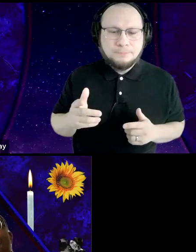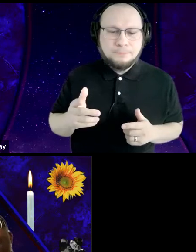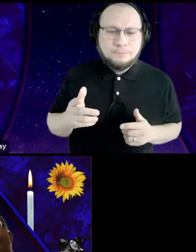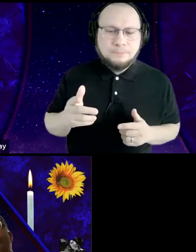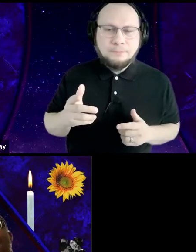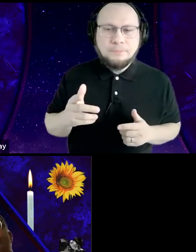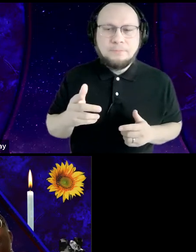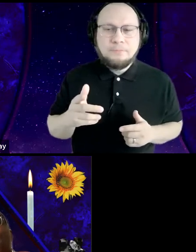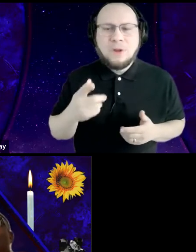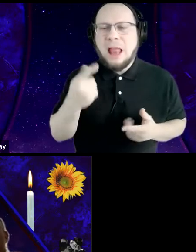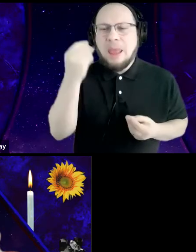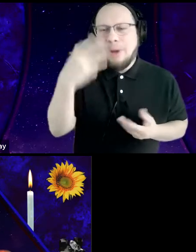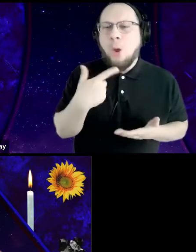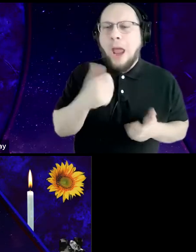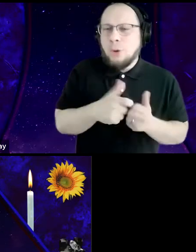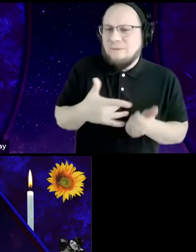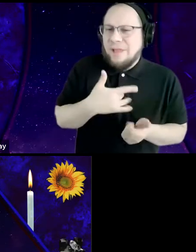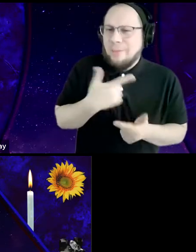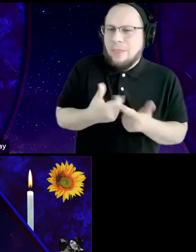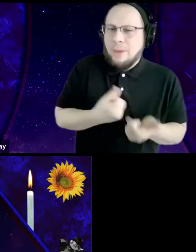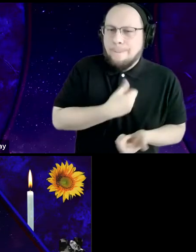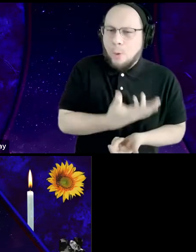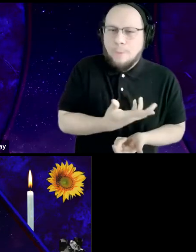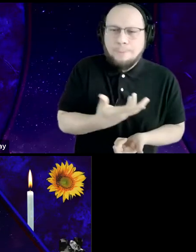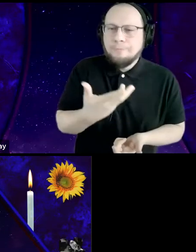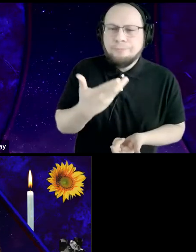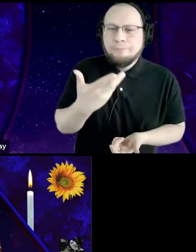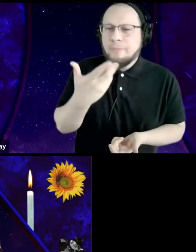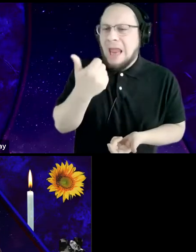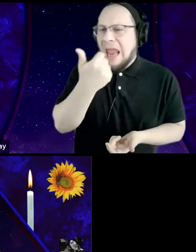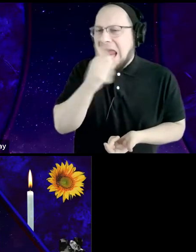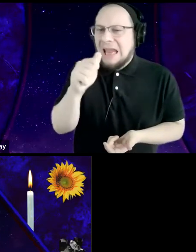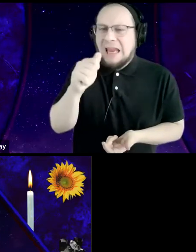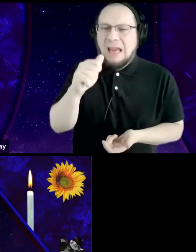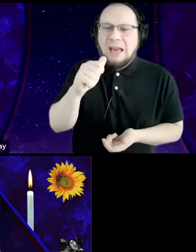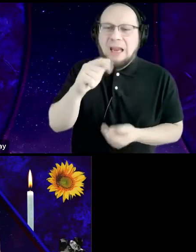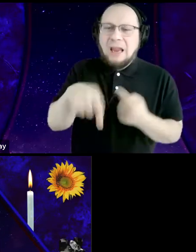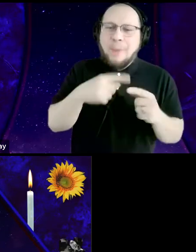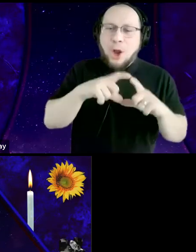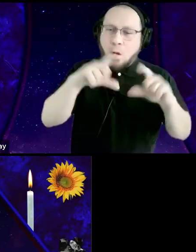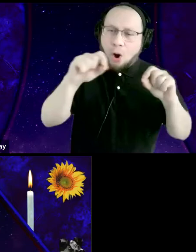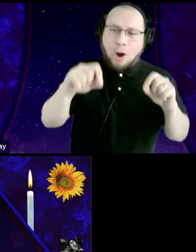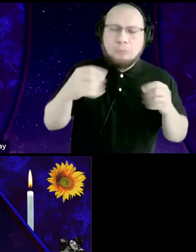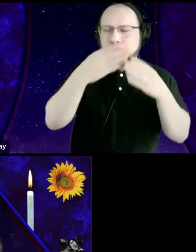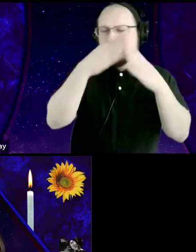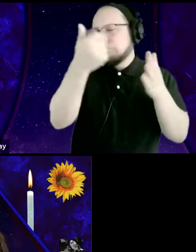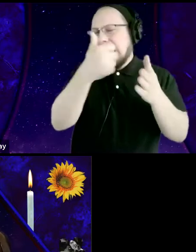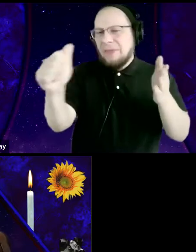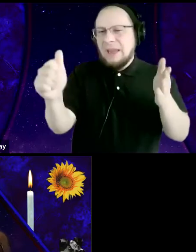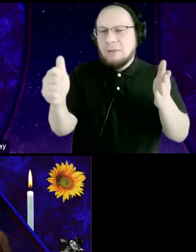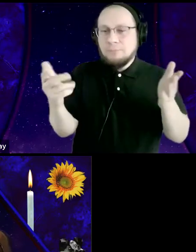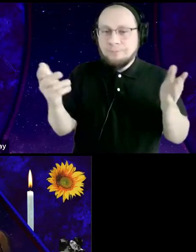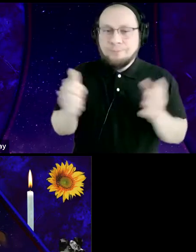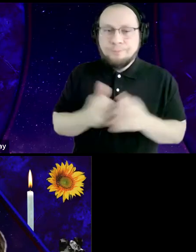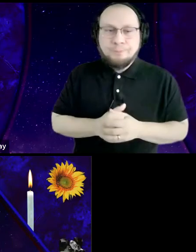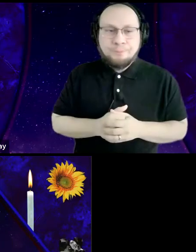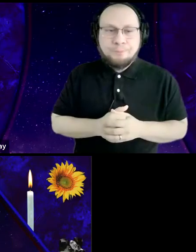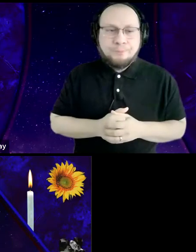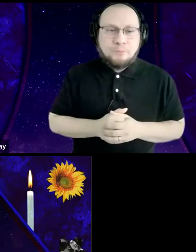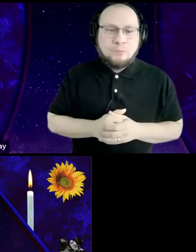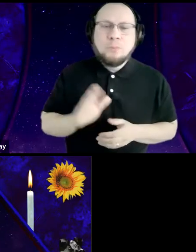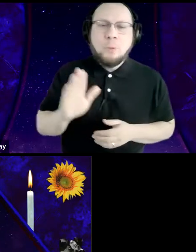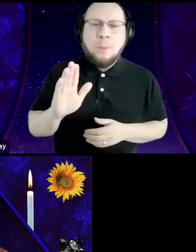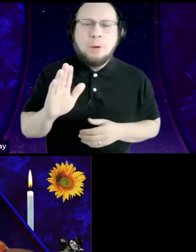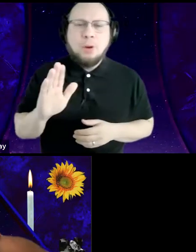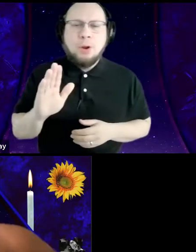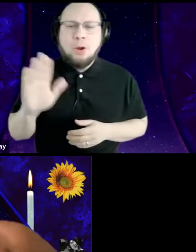what jumps out at you about the sonnet, anything else about the card, and anything at all. Actually, I told you to close